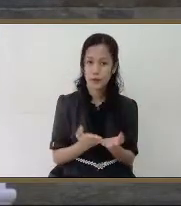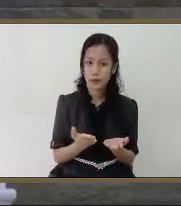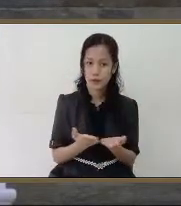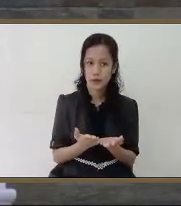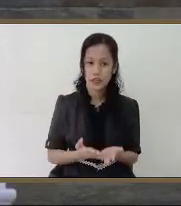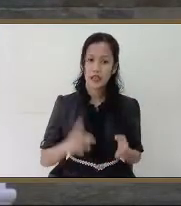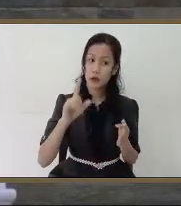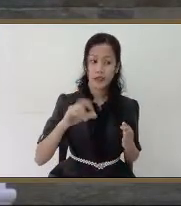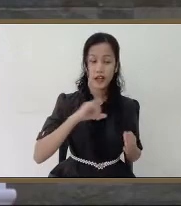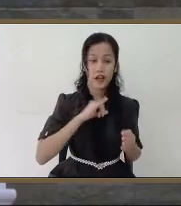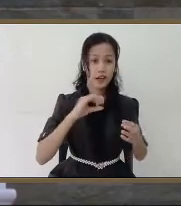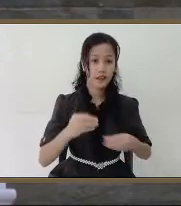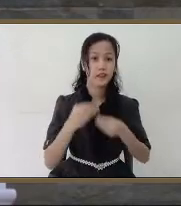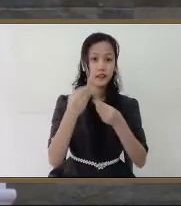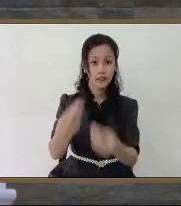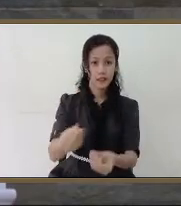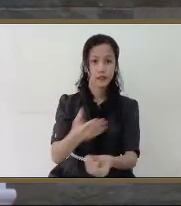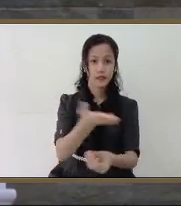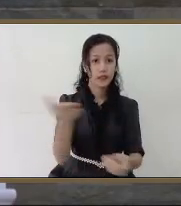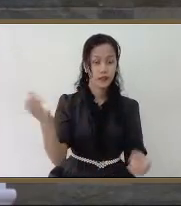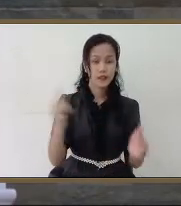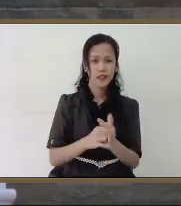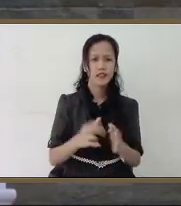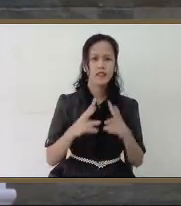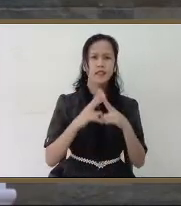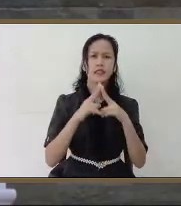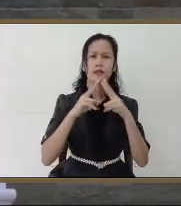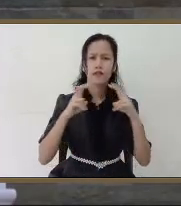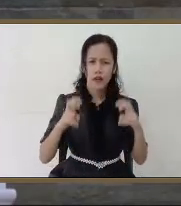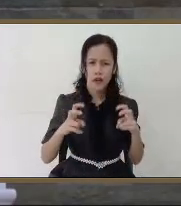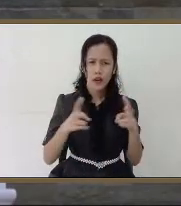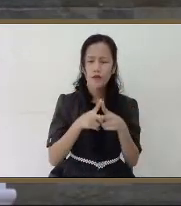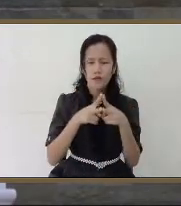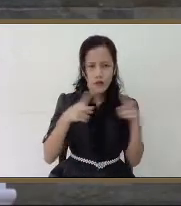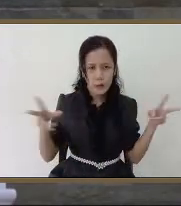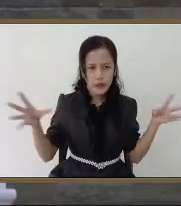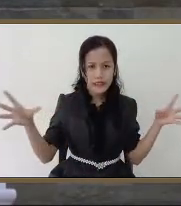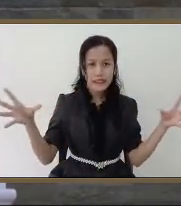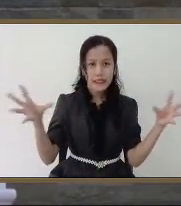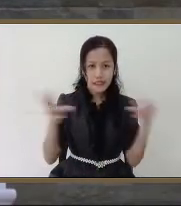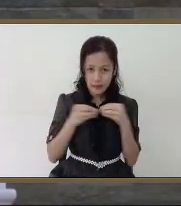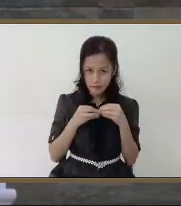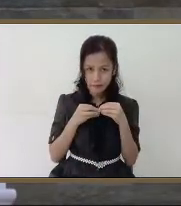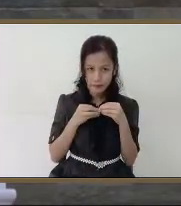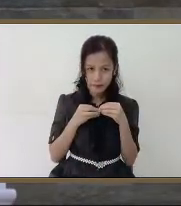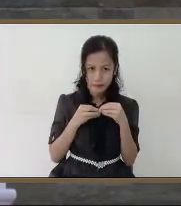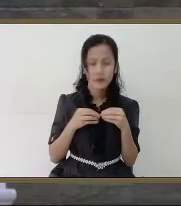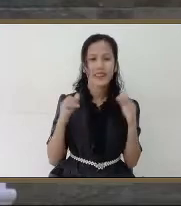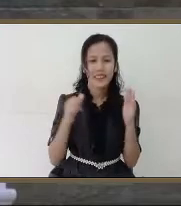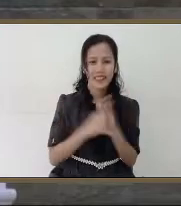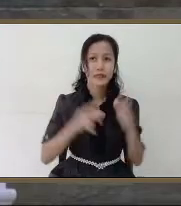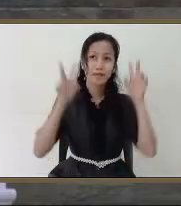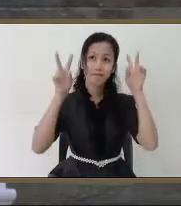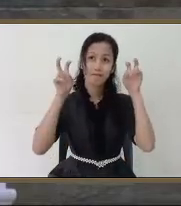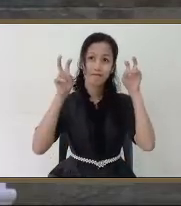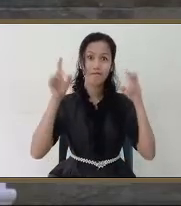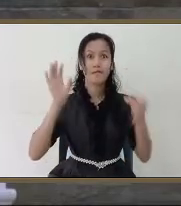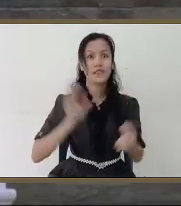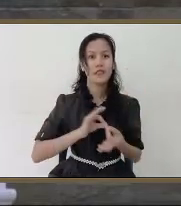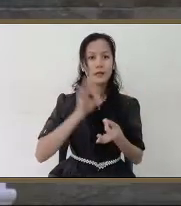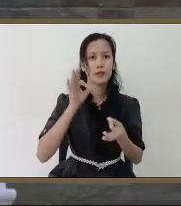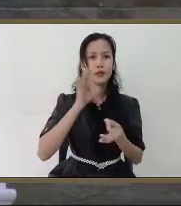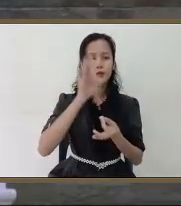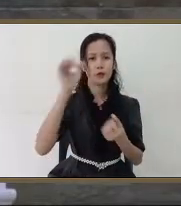inyo ngayon, yan po yung pinakabuod. Now, there is also what we call the spiritual reflection. Outline